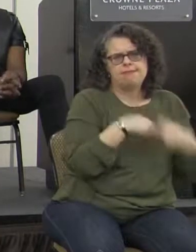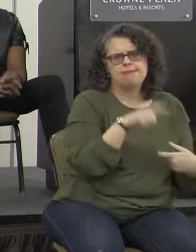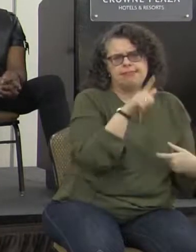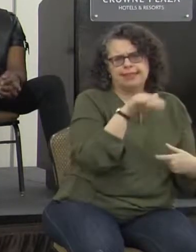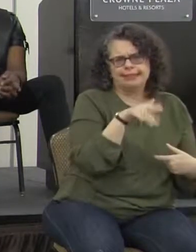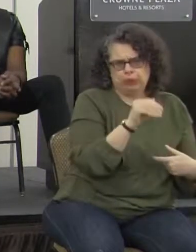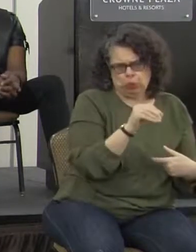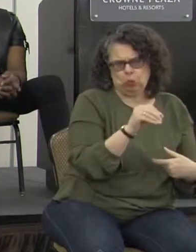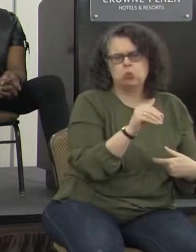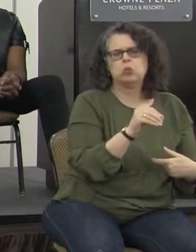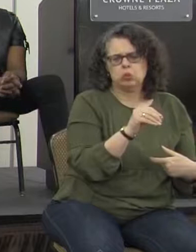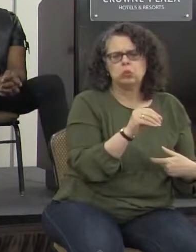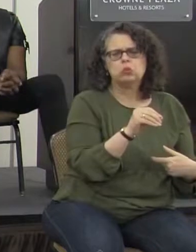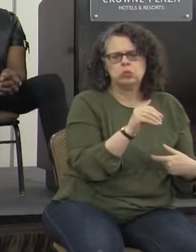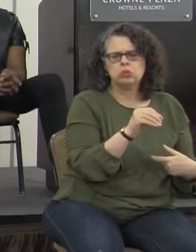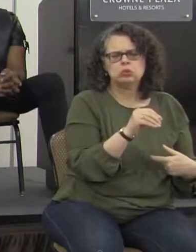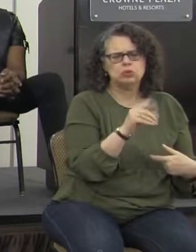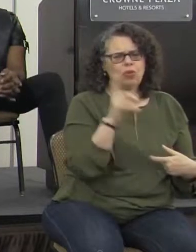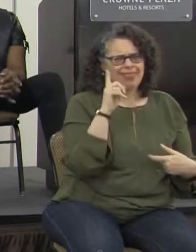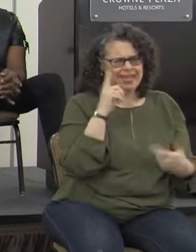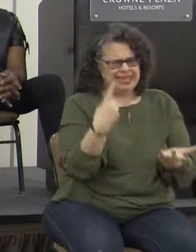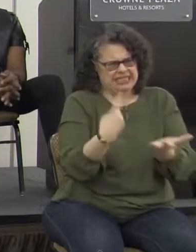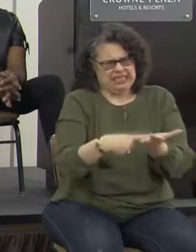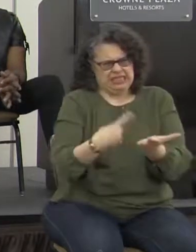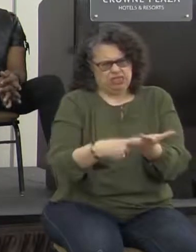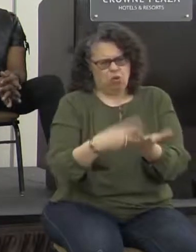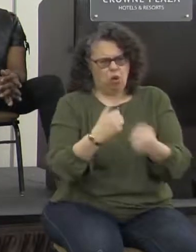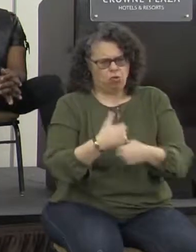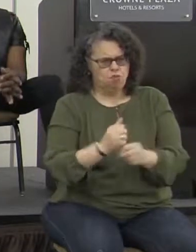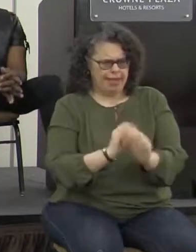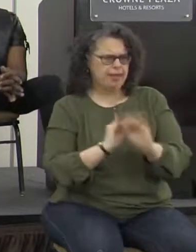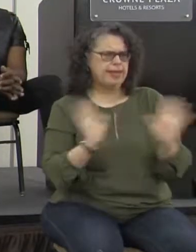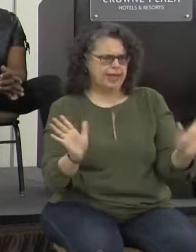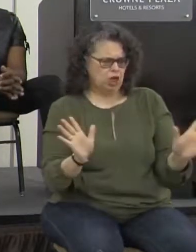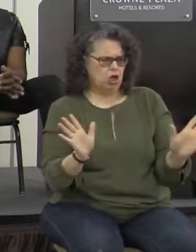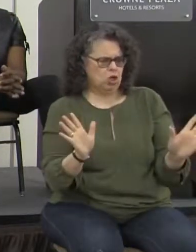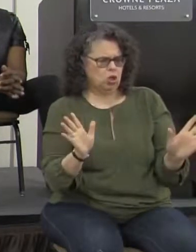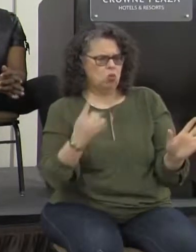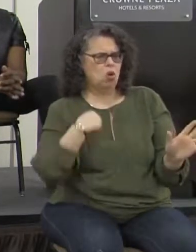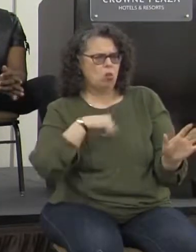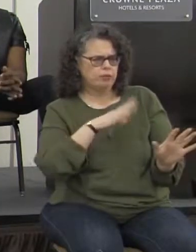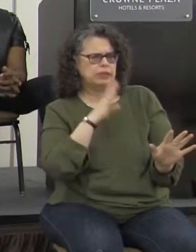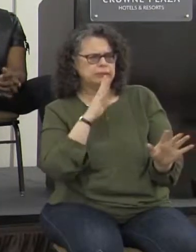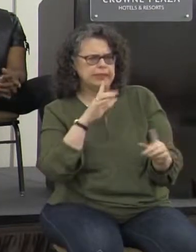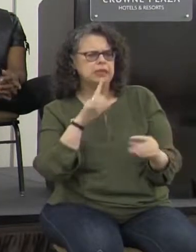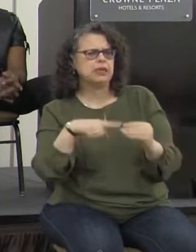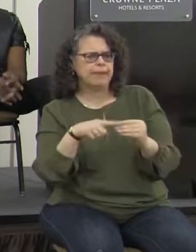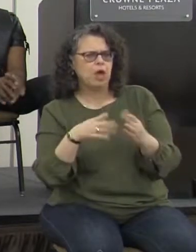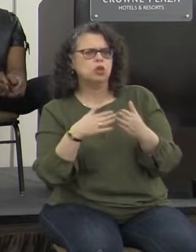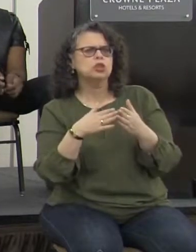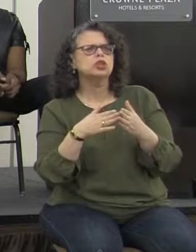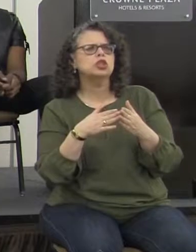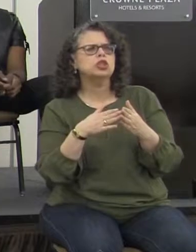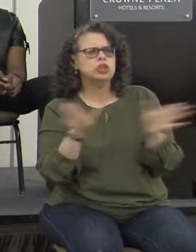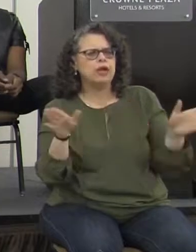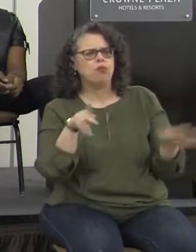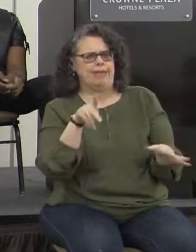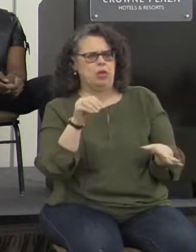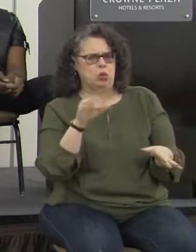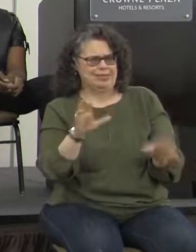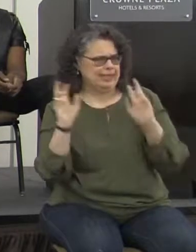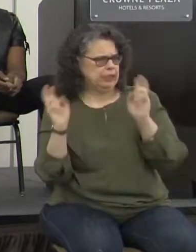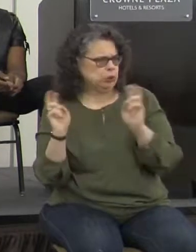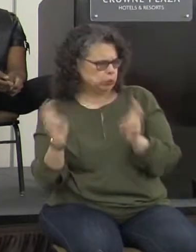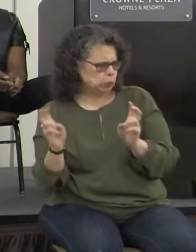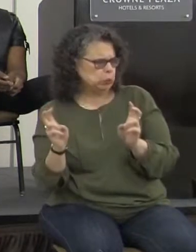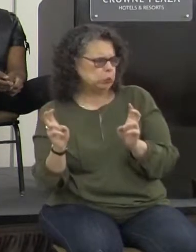So this conversation, I think I want to be clear, while we will speak to some general issues for people of color, I